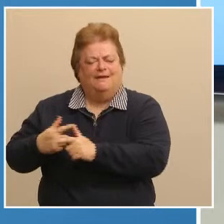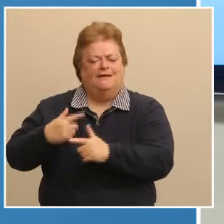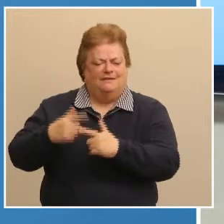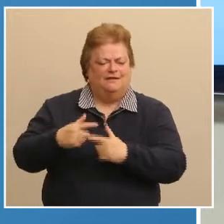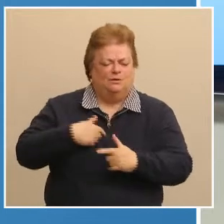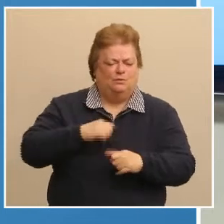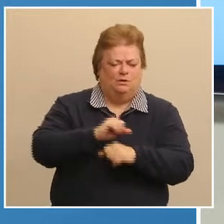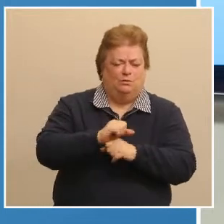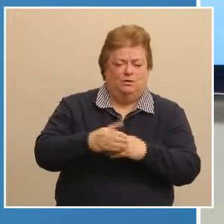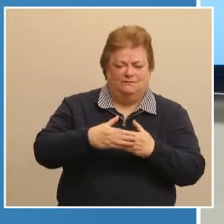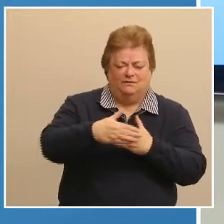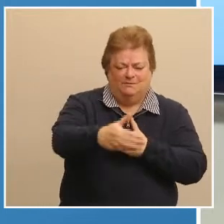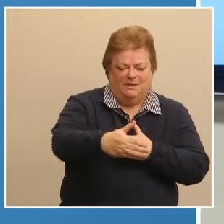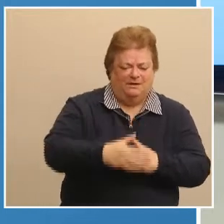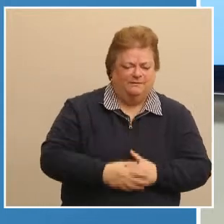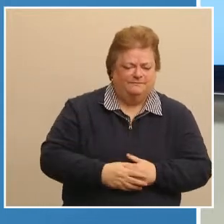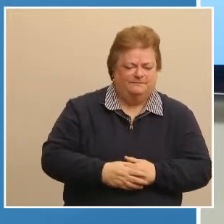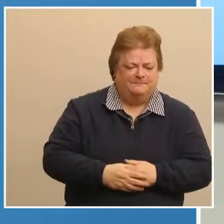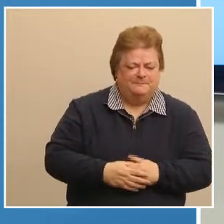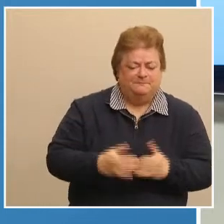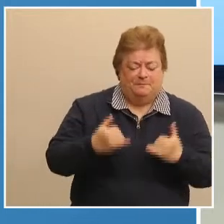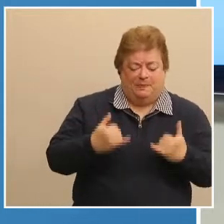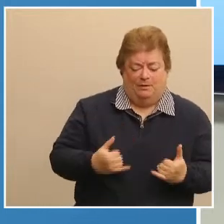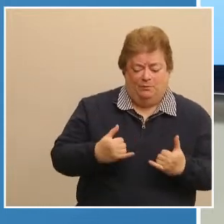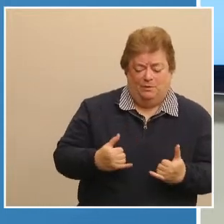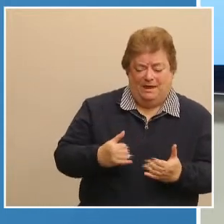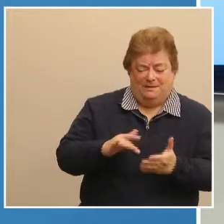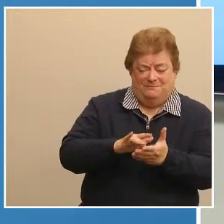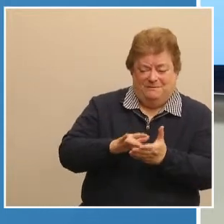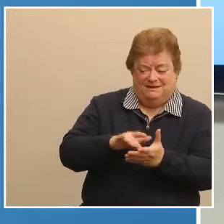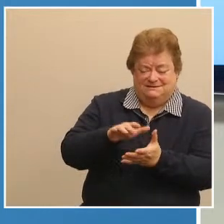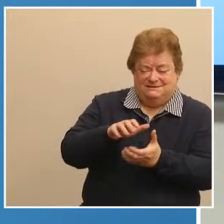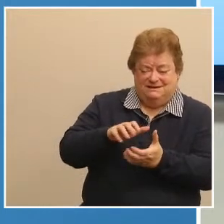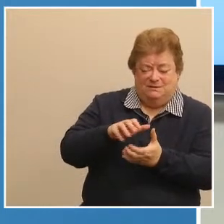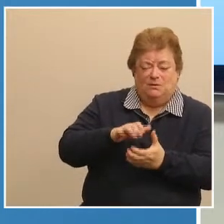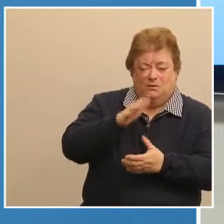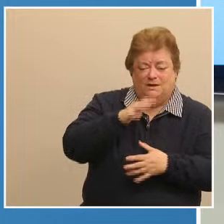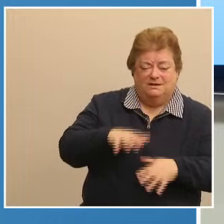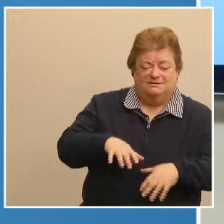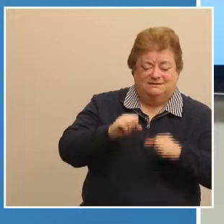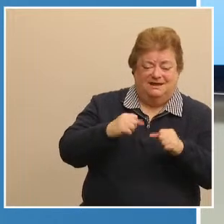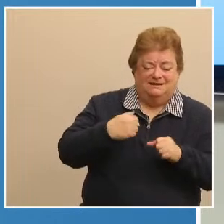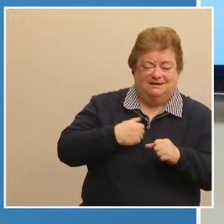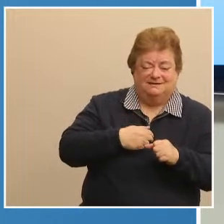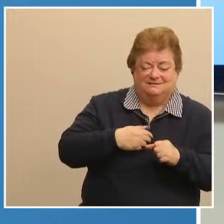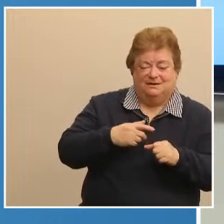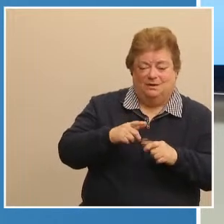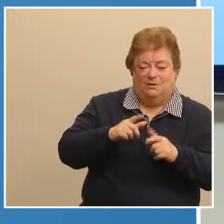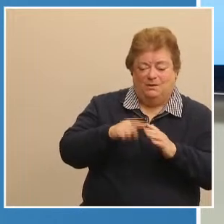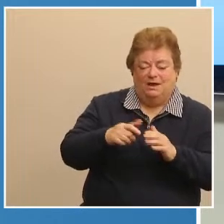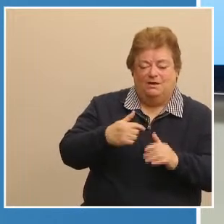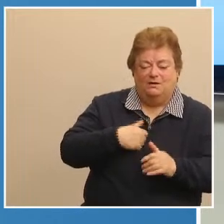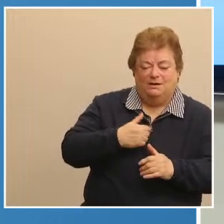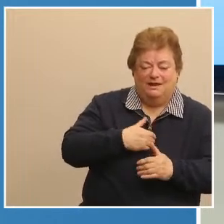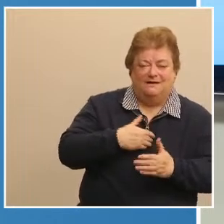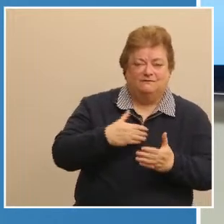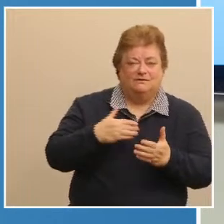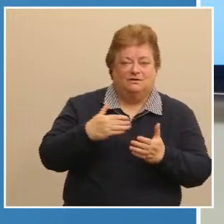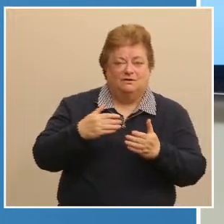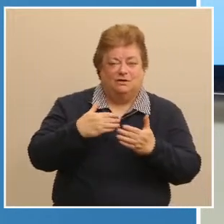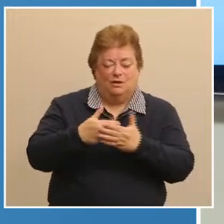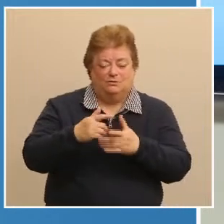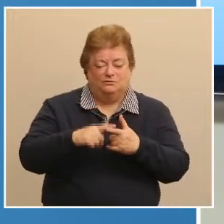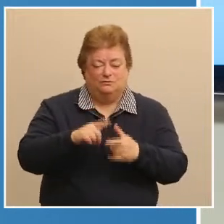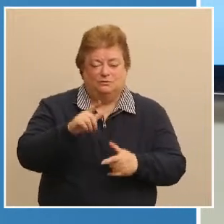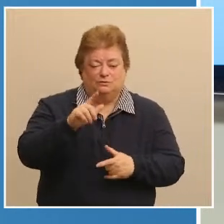there. You know, at our current dosage rate, it's going to take a while, and we have close to 21,000